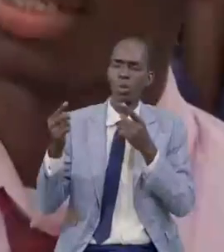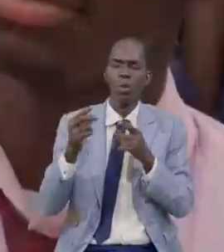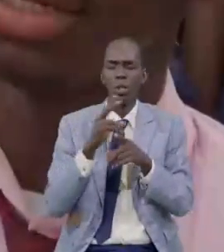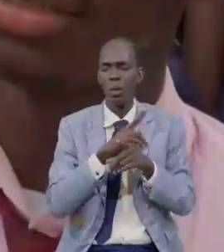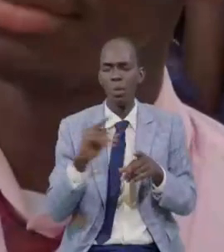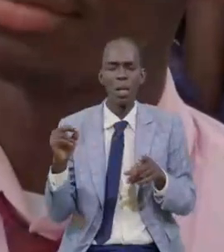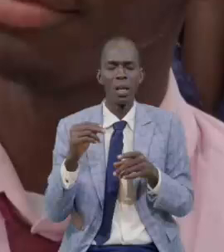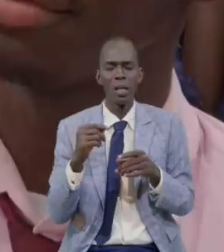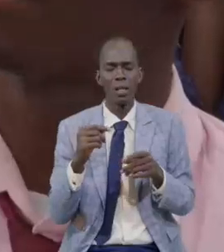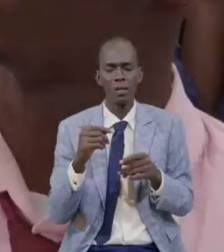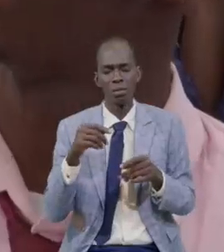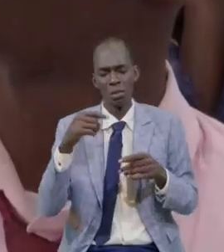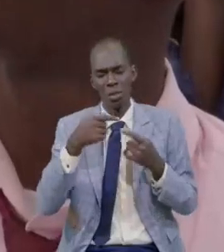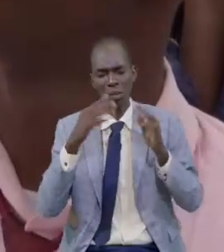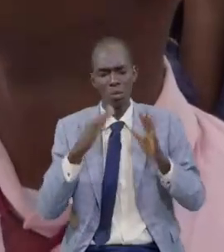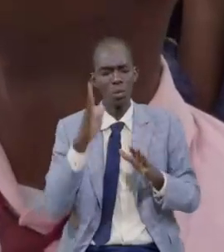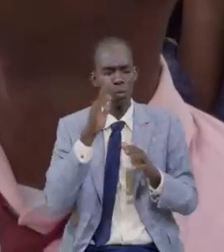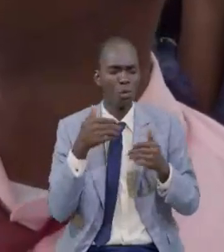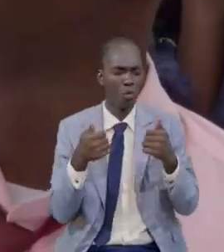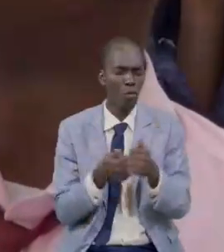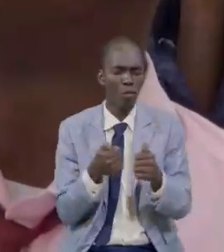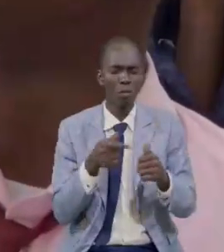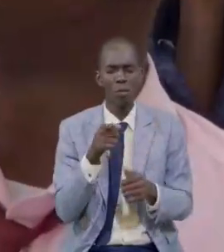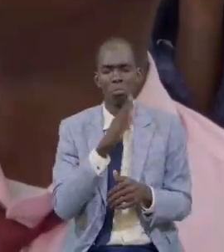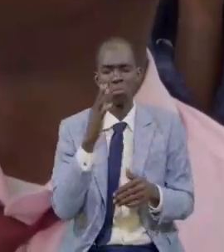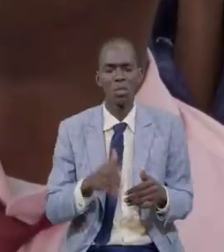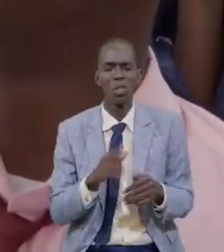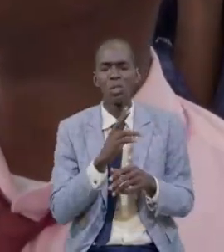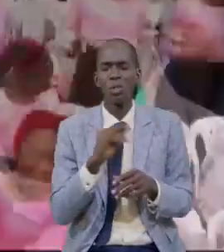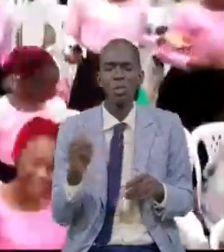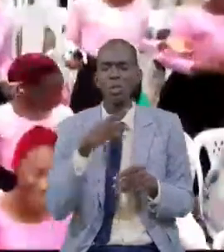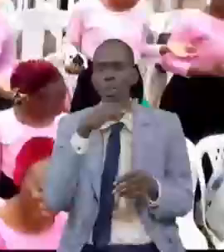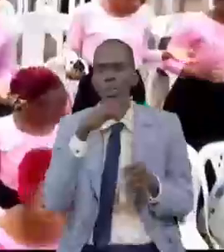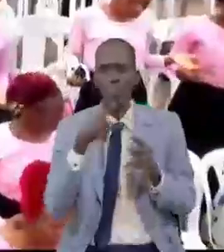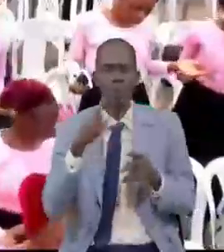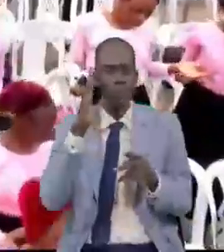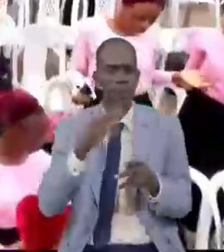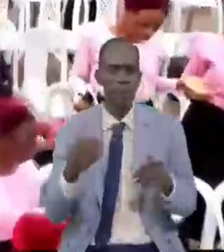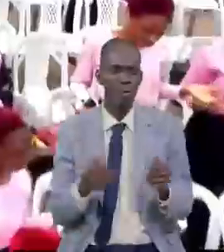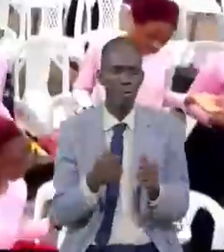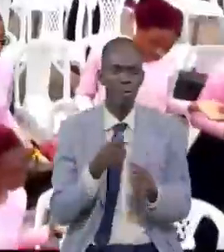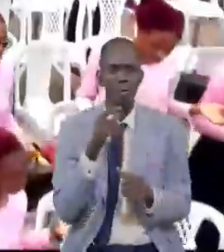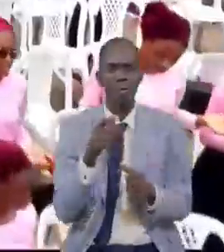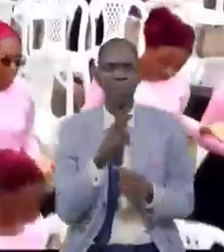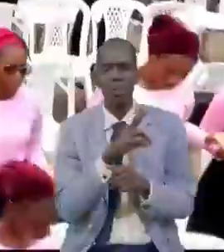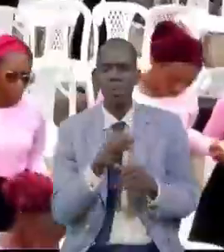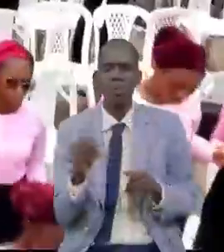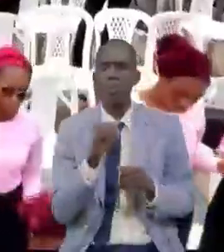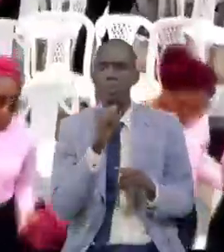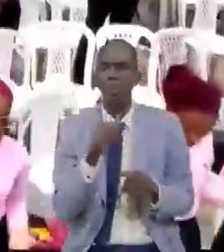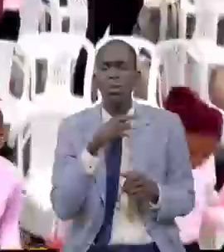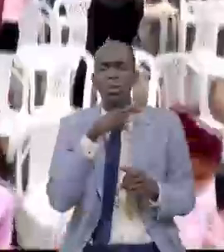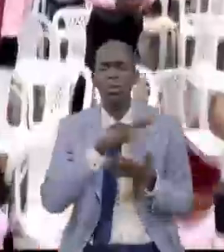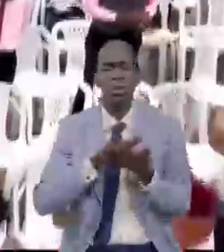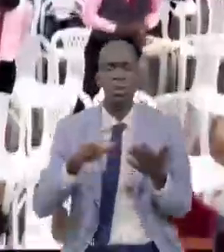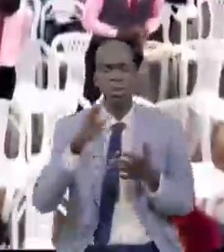No uncircumcised person will follow them. And no unclean demon will follow any